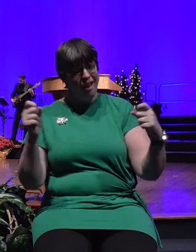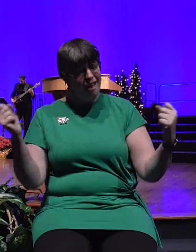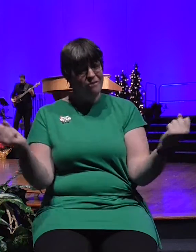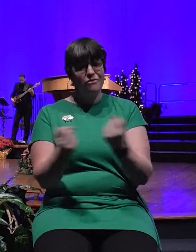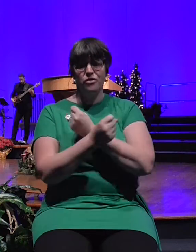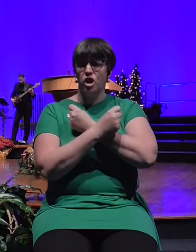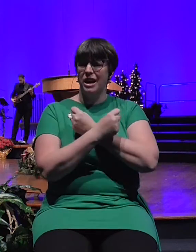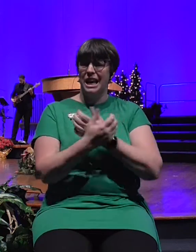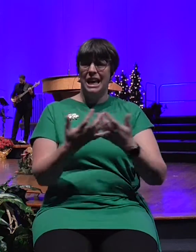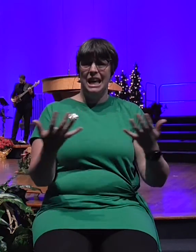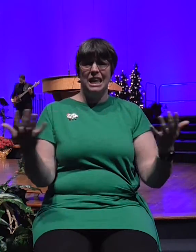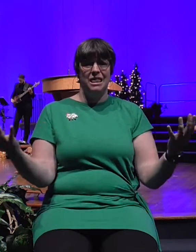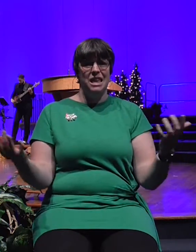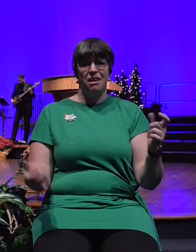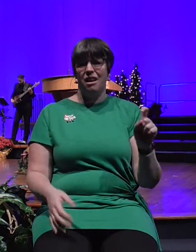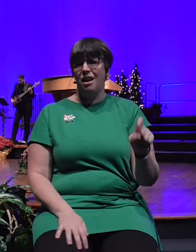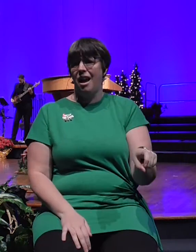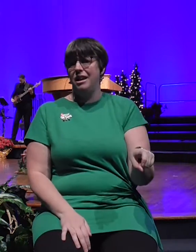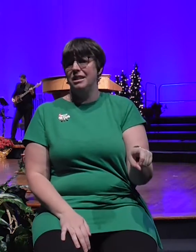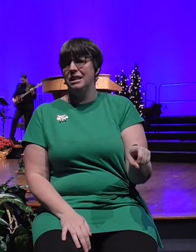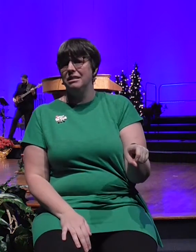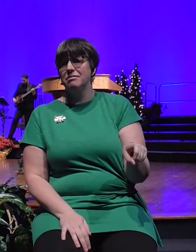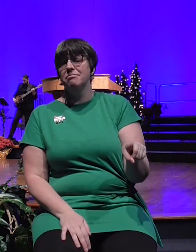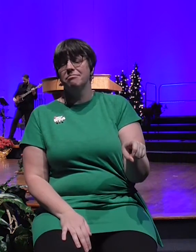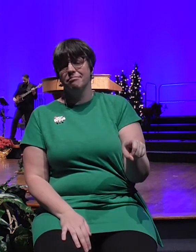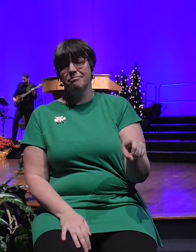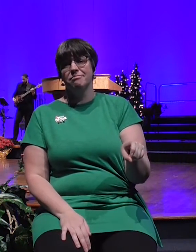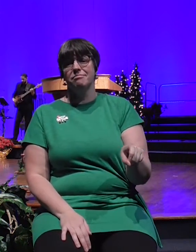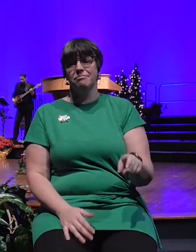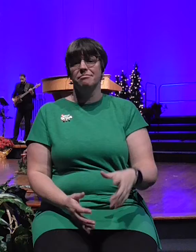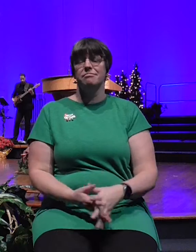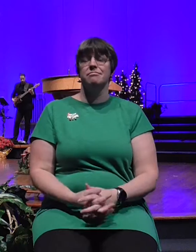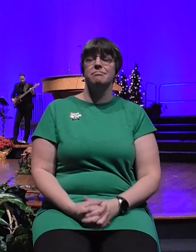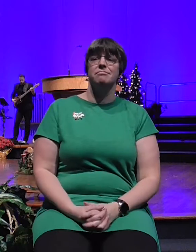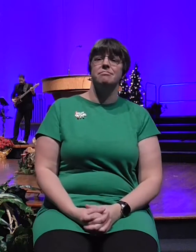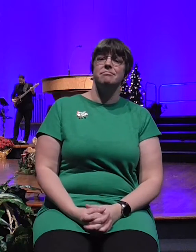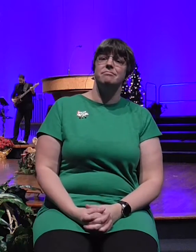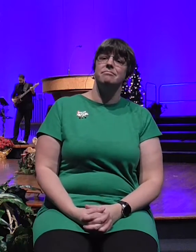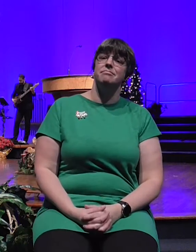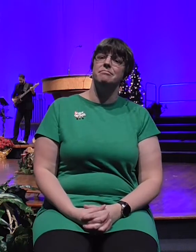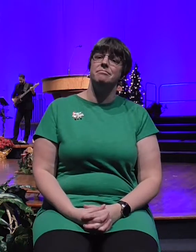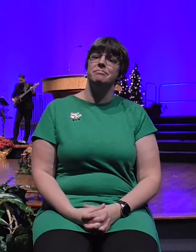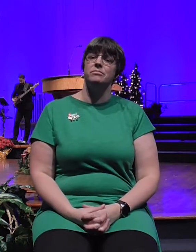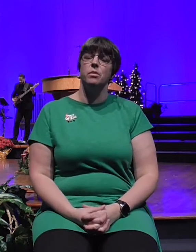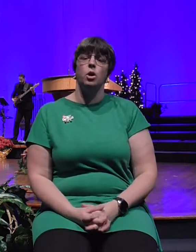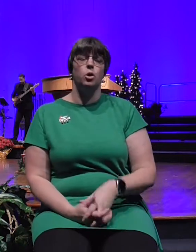You're everything I need.